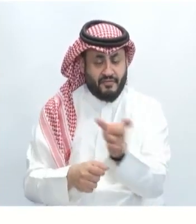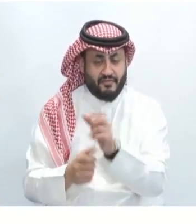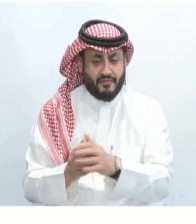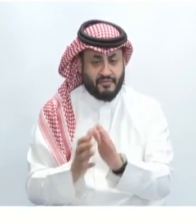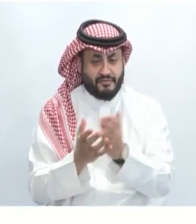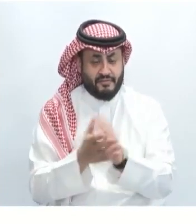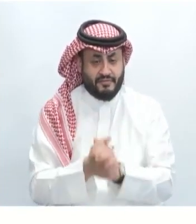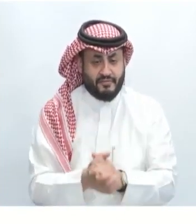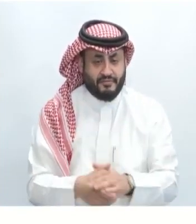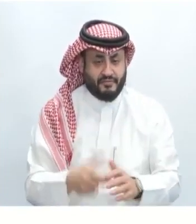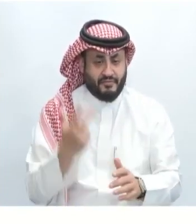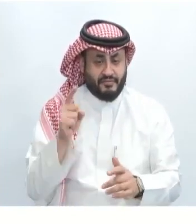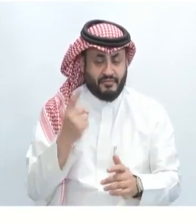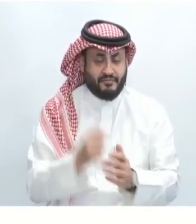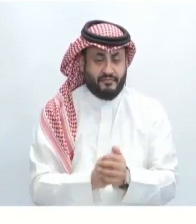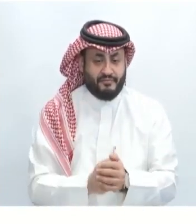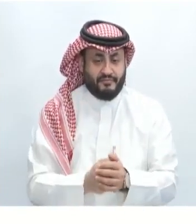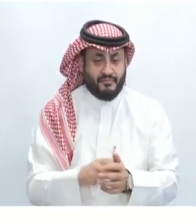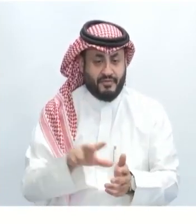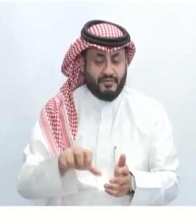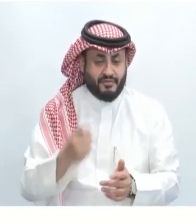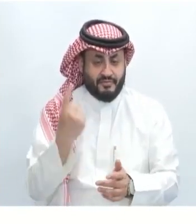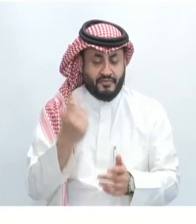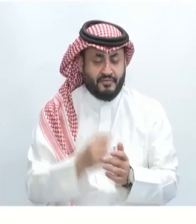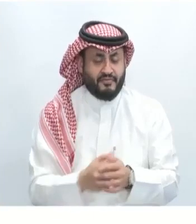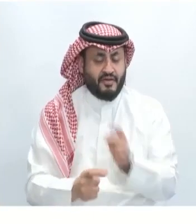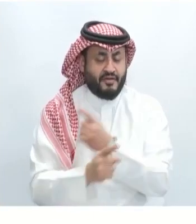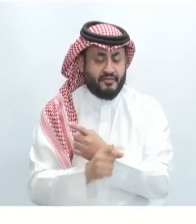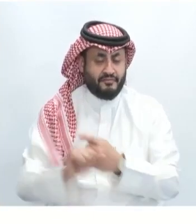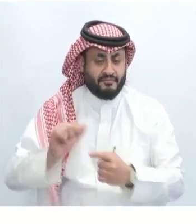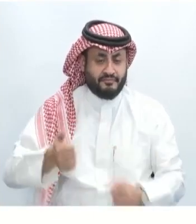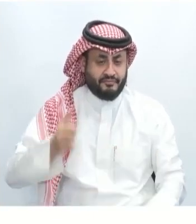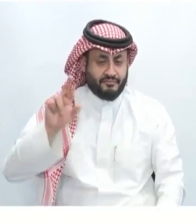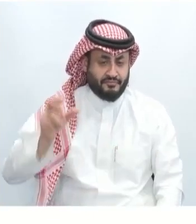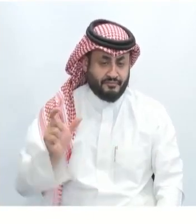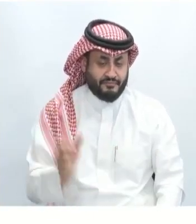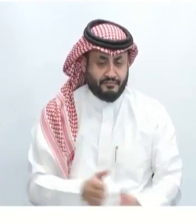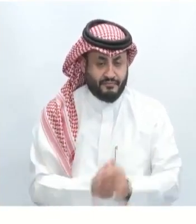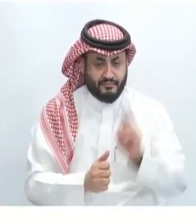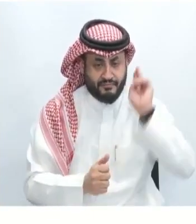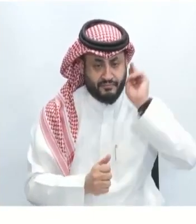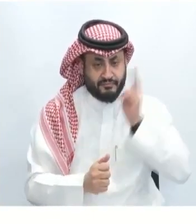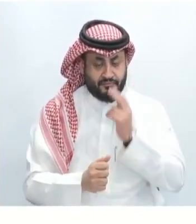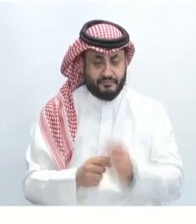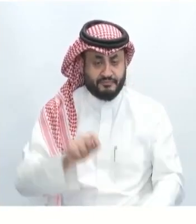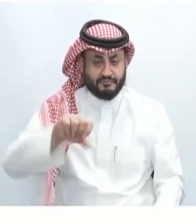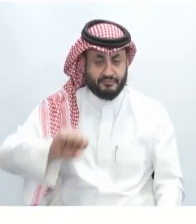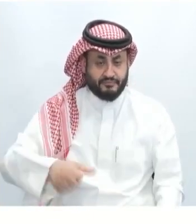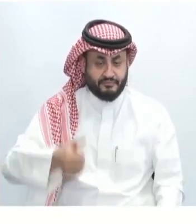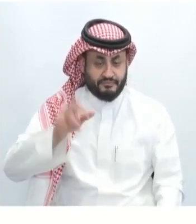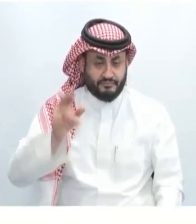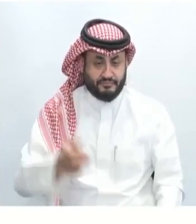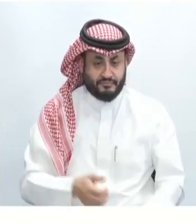page 31. This lesson will be presented by me, teacher Mazen Harbi, and the sign language by Mr.